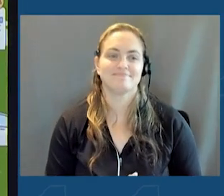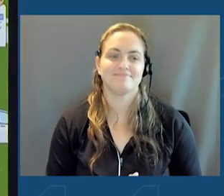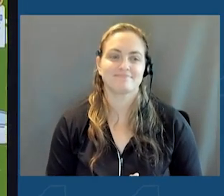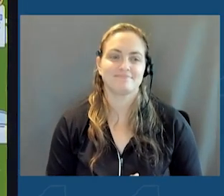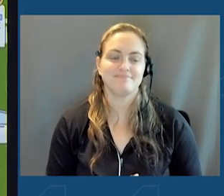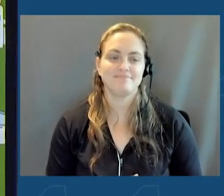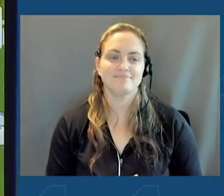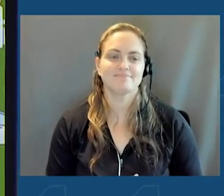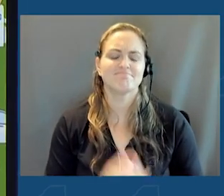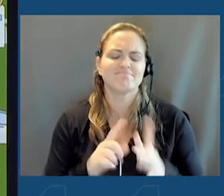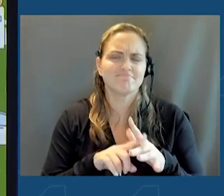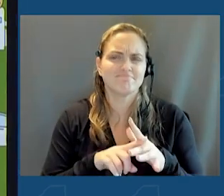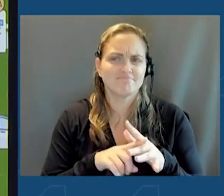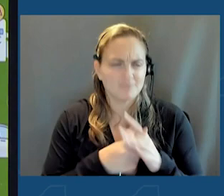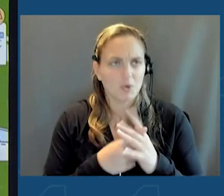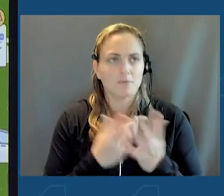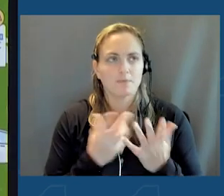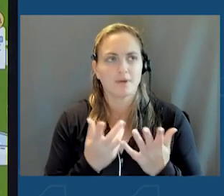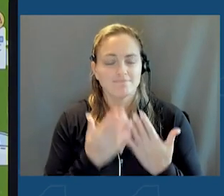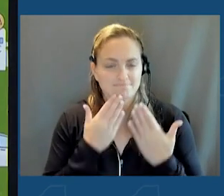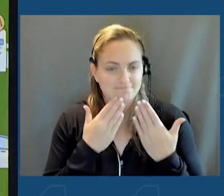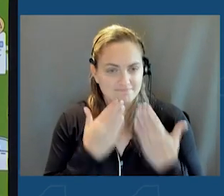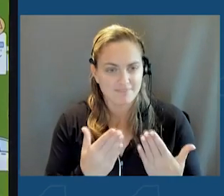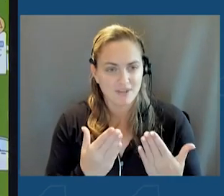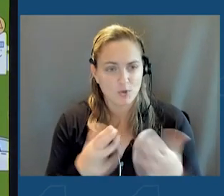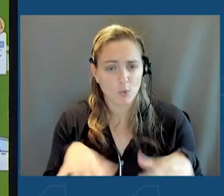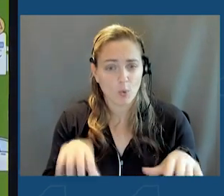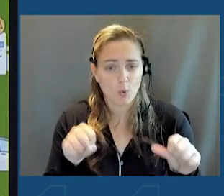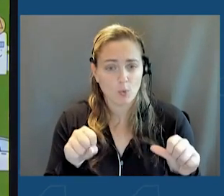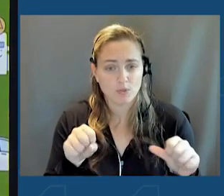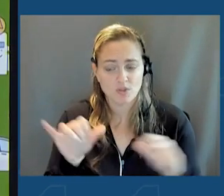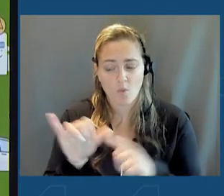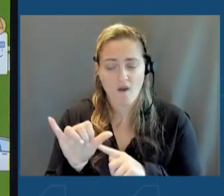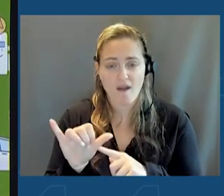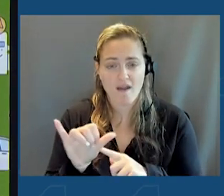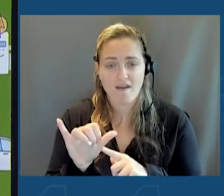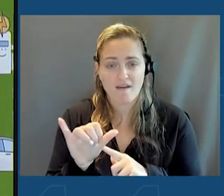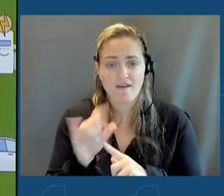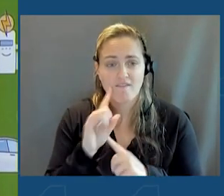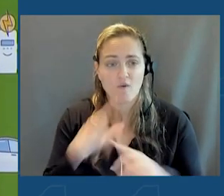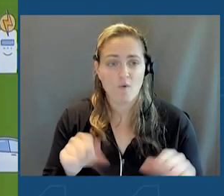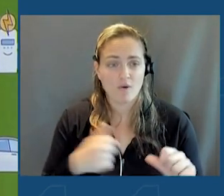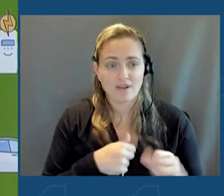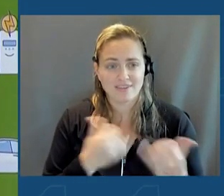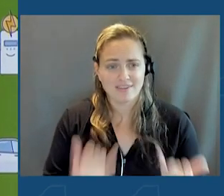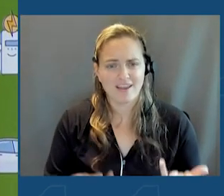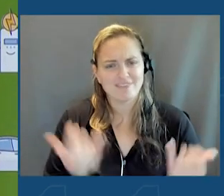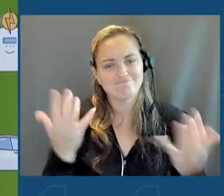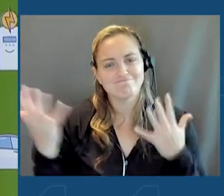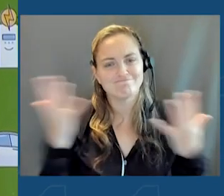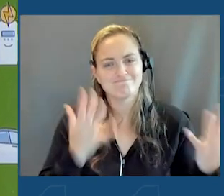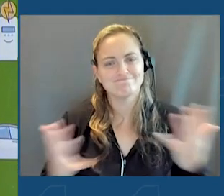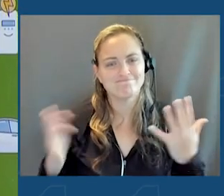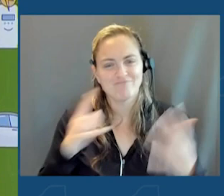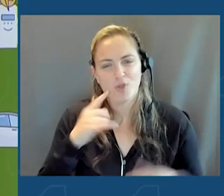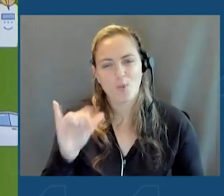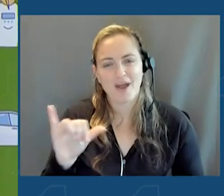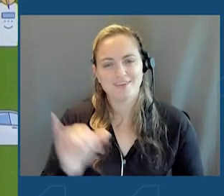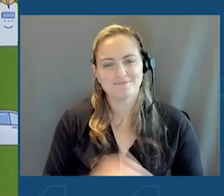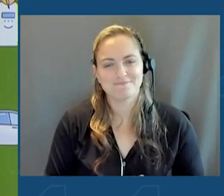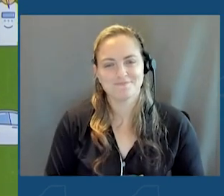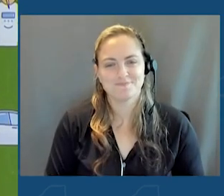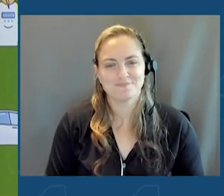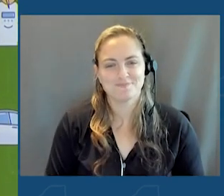I want to start off by thanking our host, the Y, for hosting us today. Please give them a big round of applause.